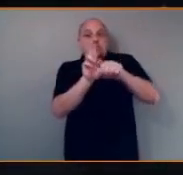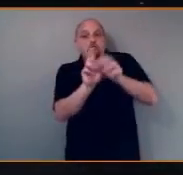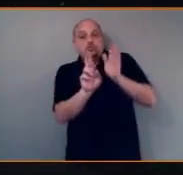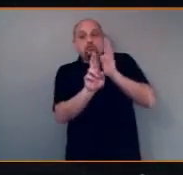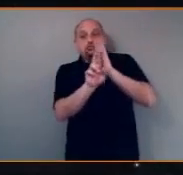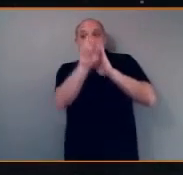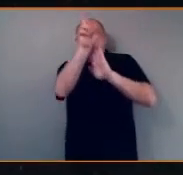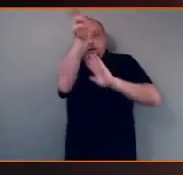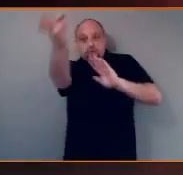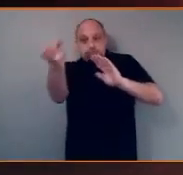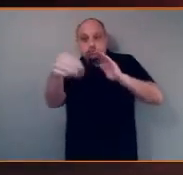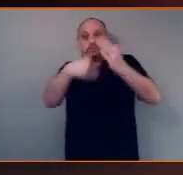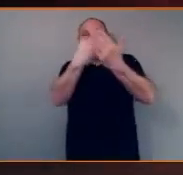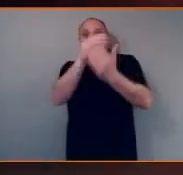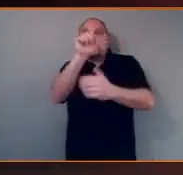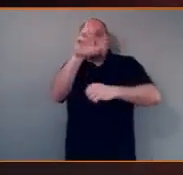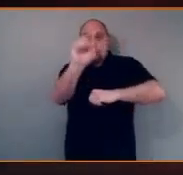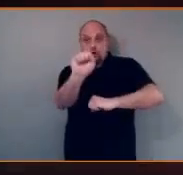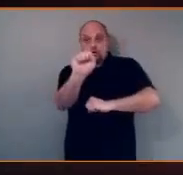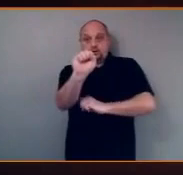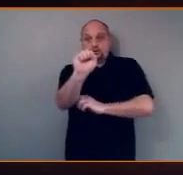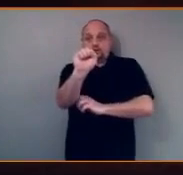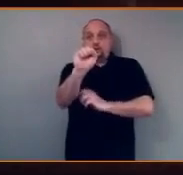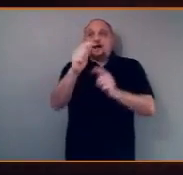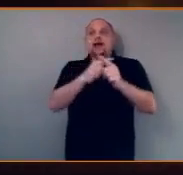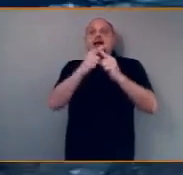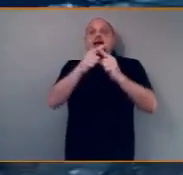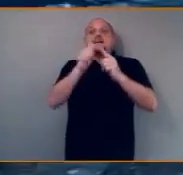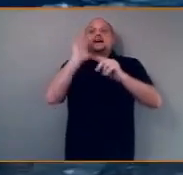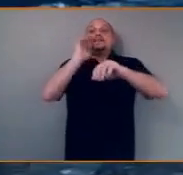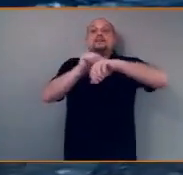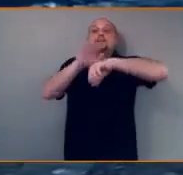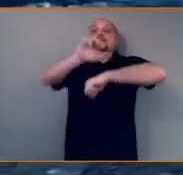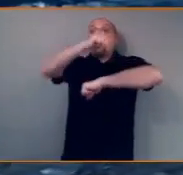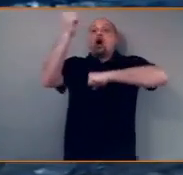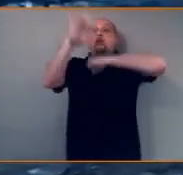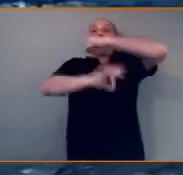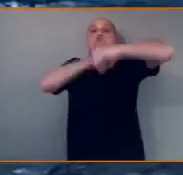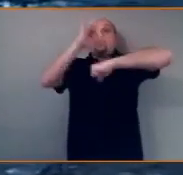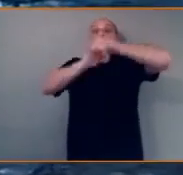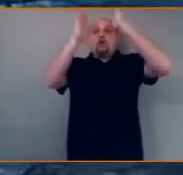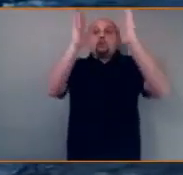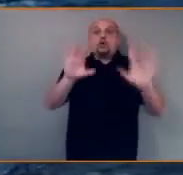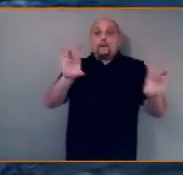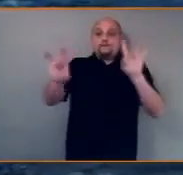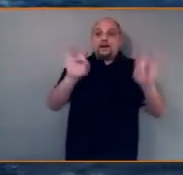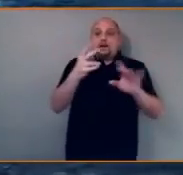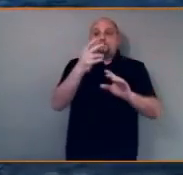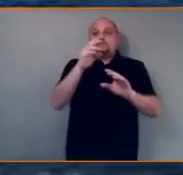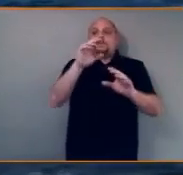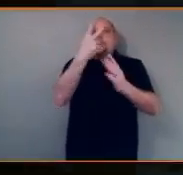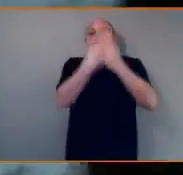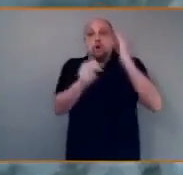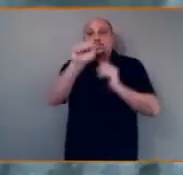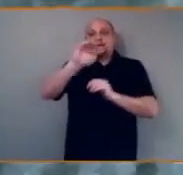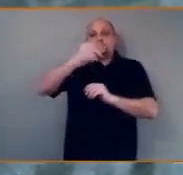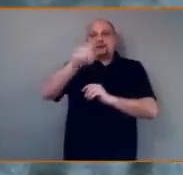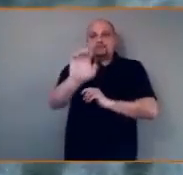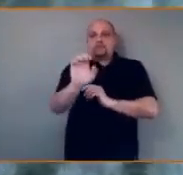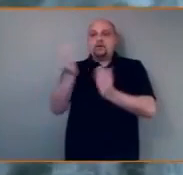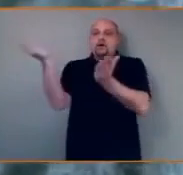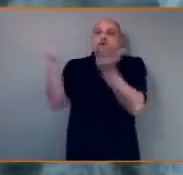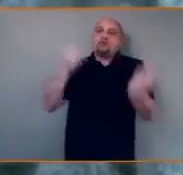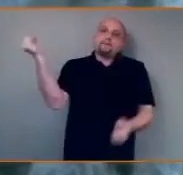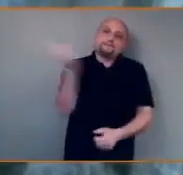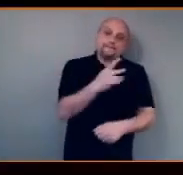launch it into Mars's orbit. And then we'll send another orbiter to pick up those set of samples and then fly it back to Earth and bring it back to